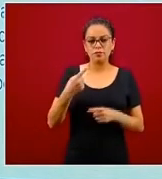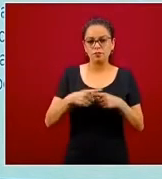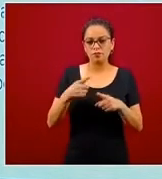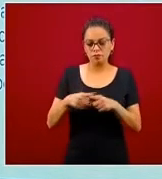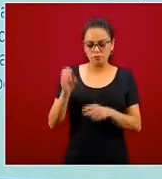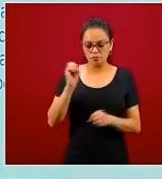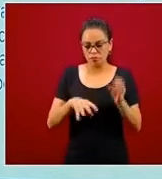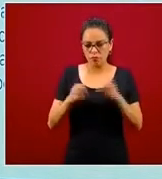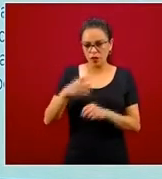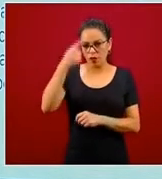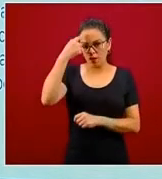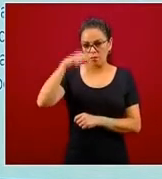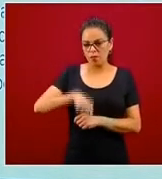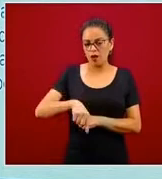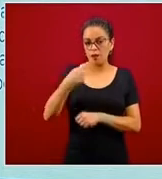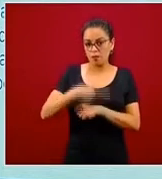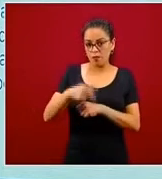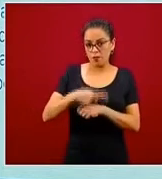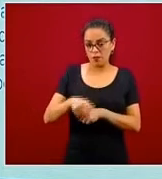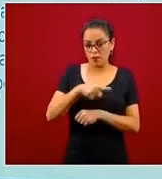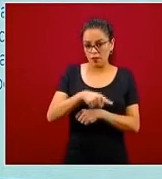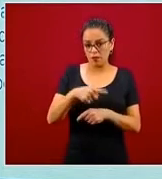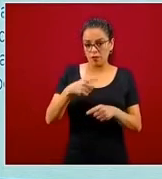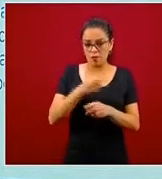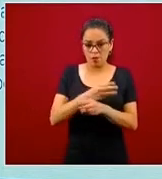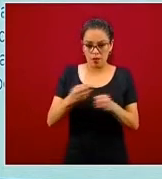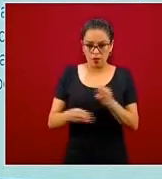dangerous waste that has